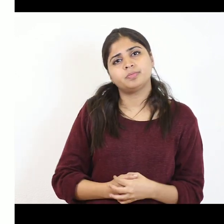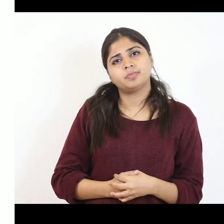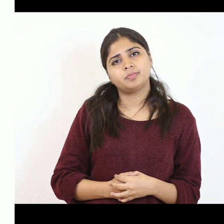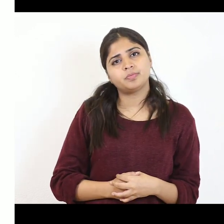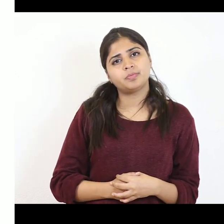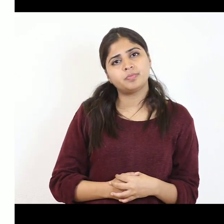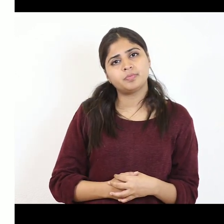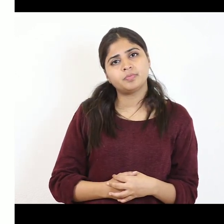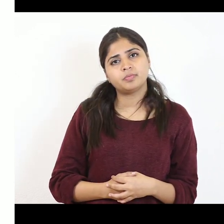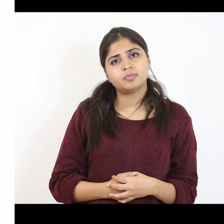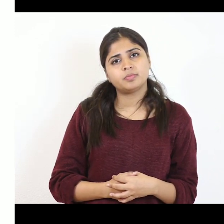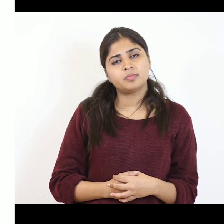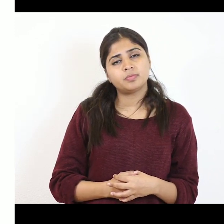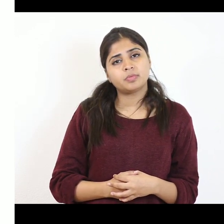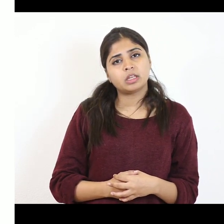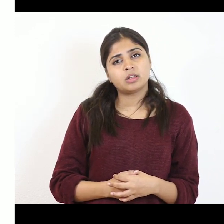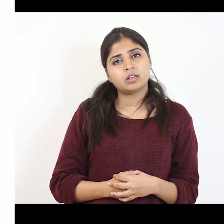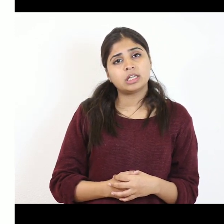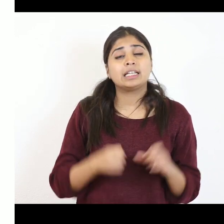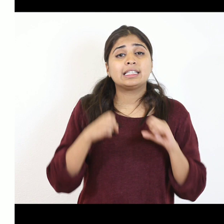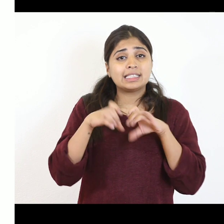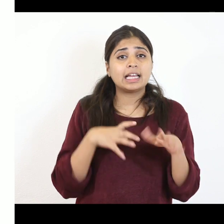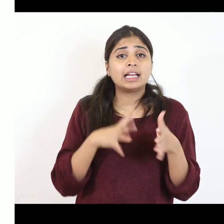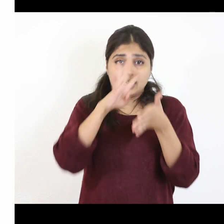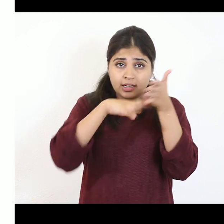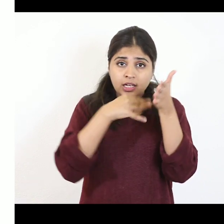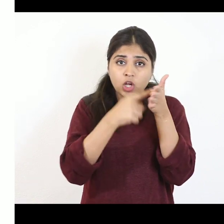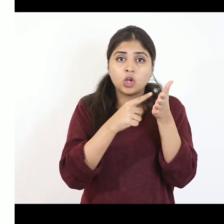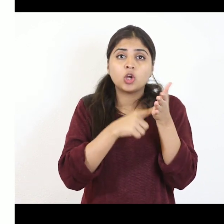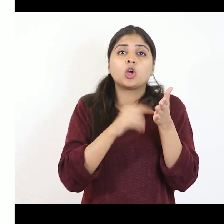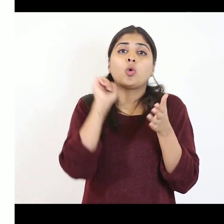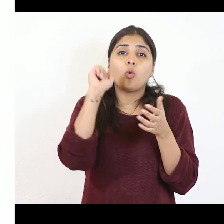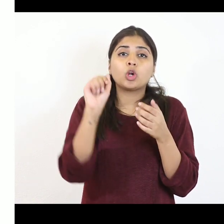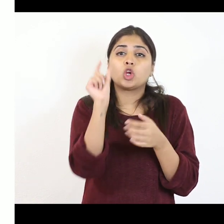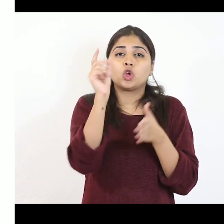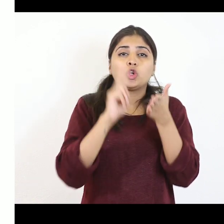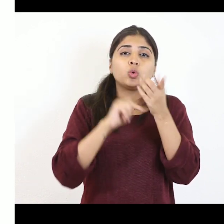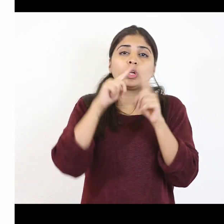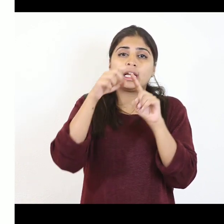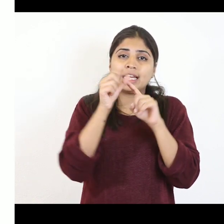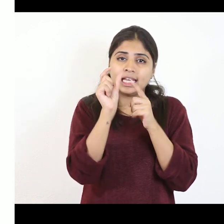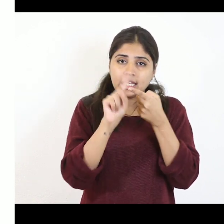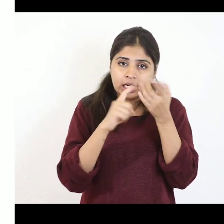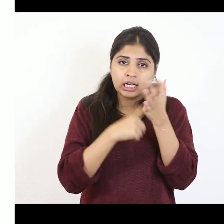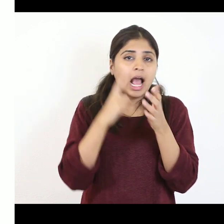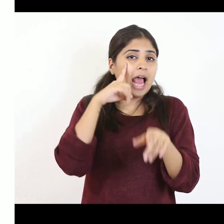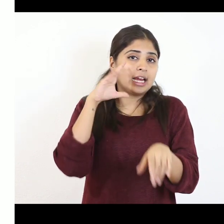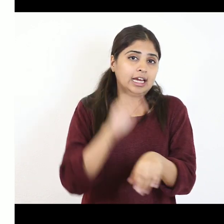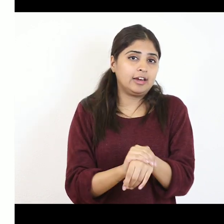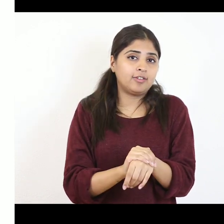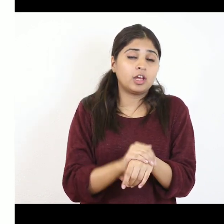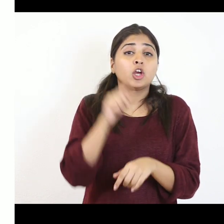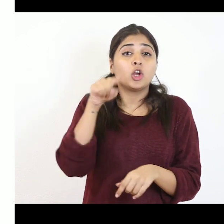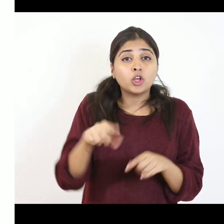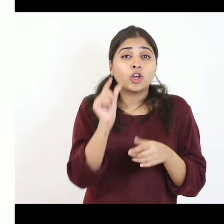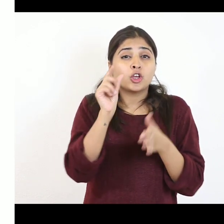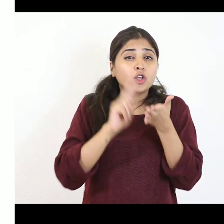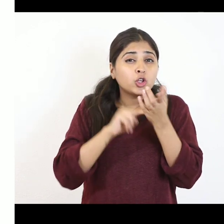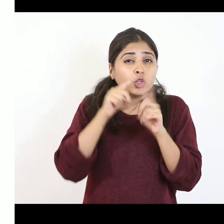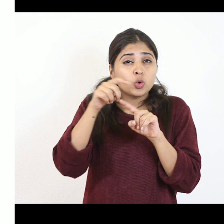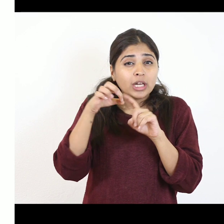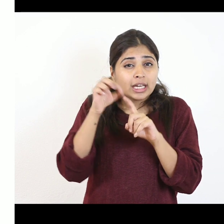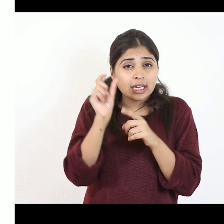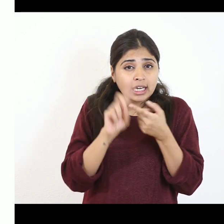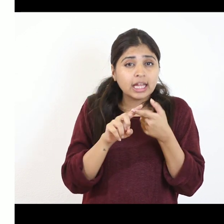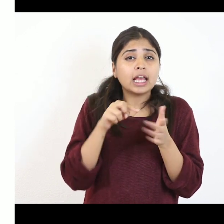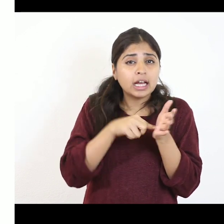In the city table, each record has a unique identifier. A unique identifier is a value that is unique to